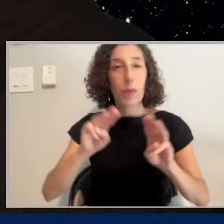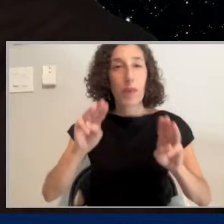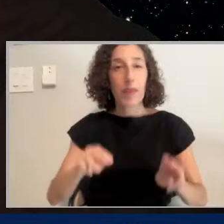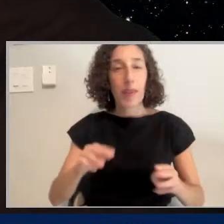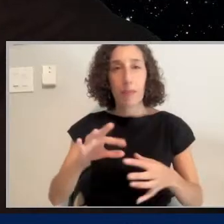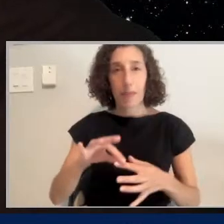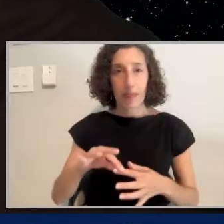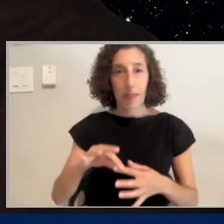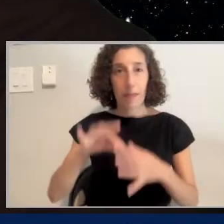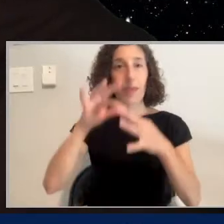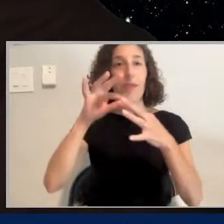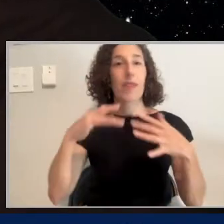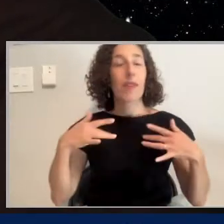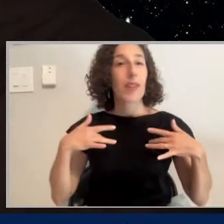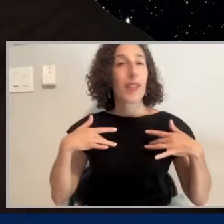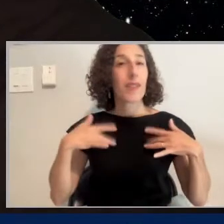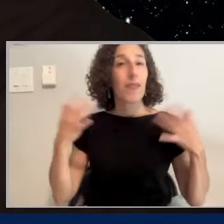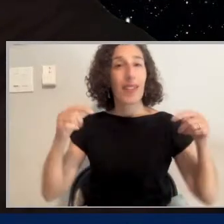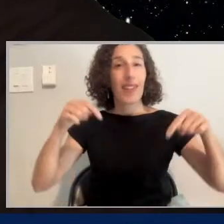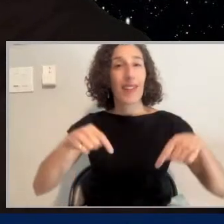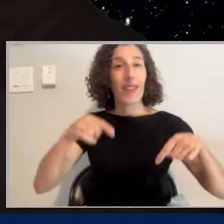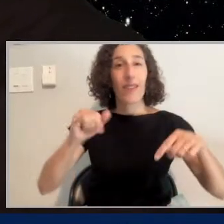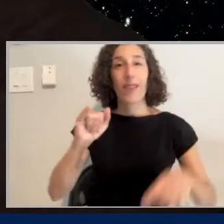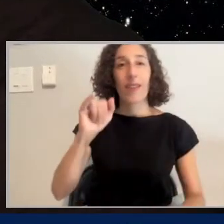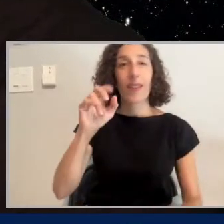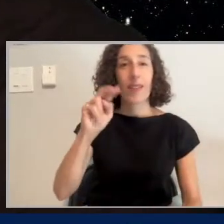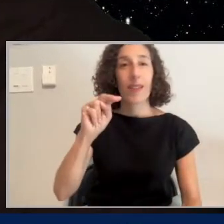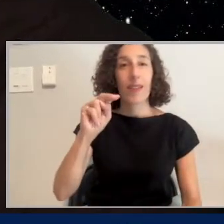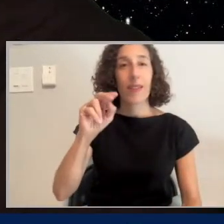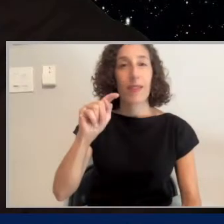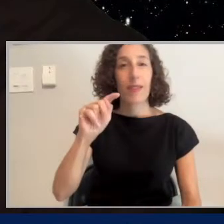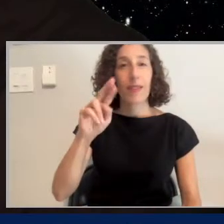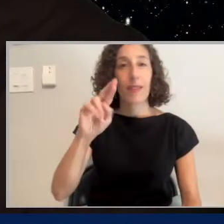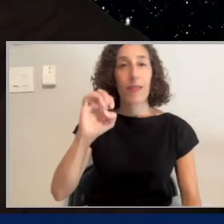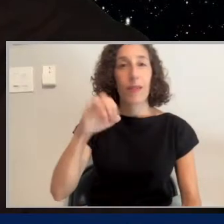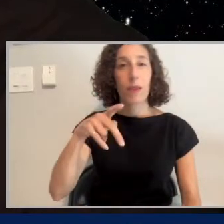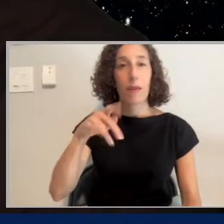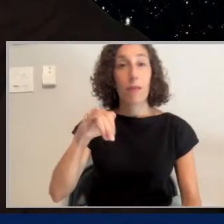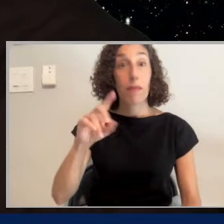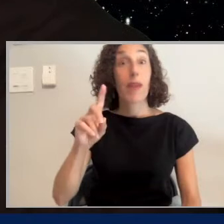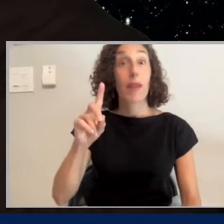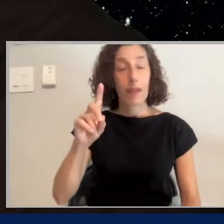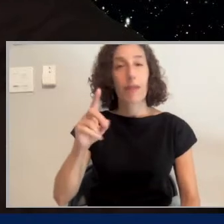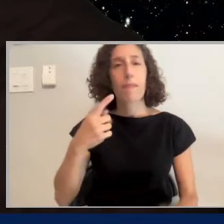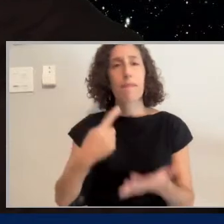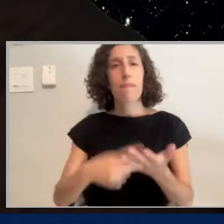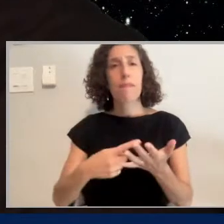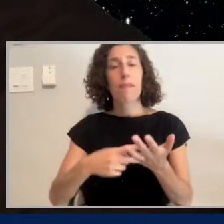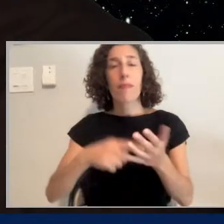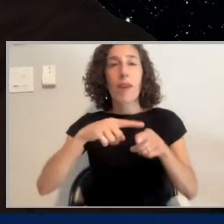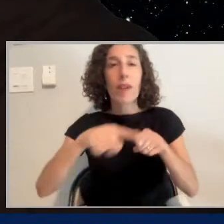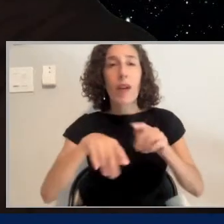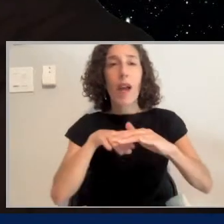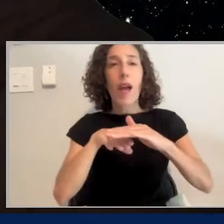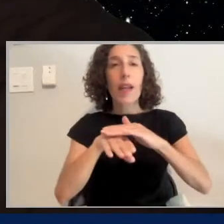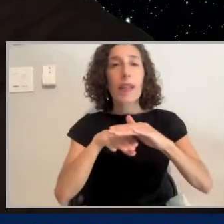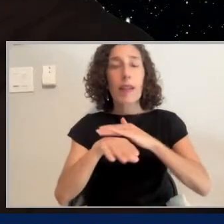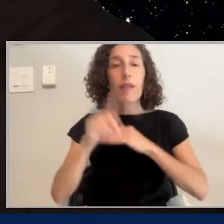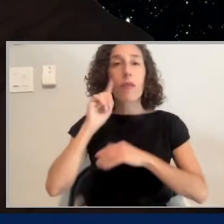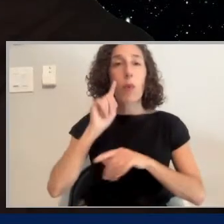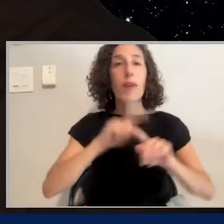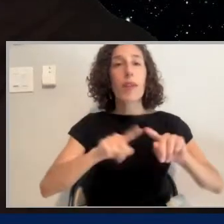we're doing today because we're going to be talking about AstroAccess, some special guests who've actually done a little bit of an astronaut-style training and